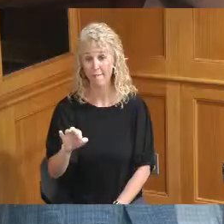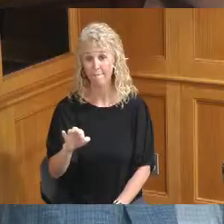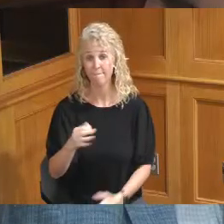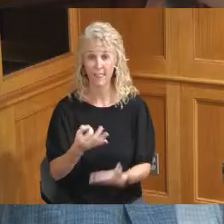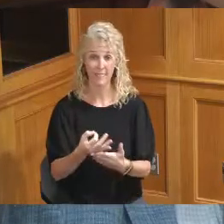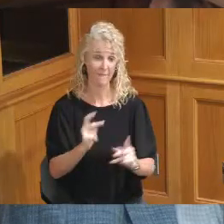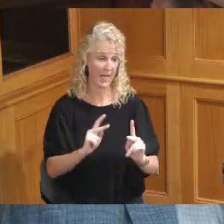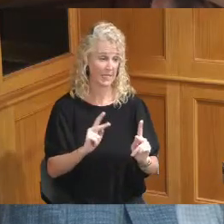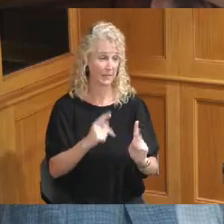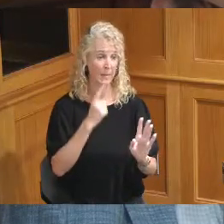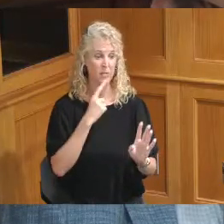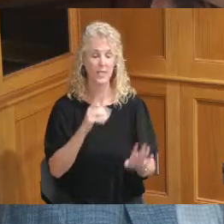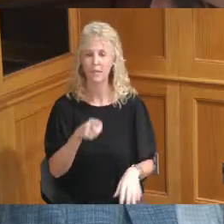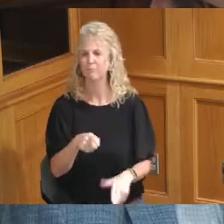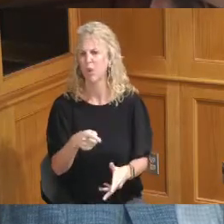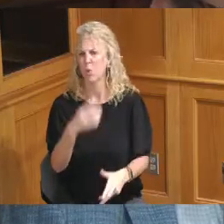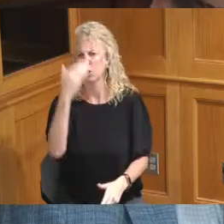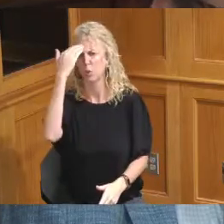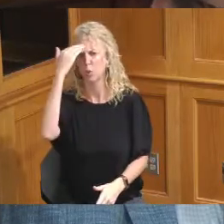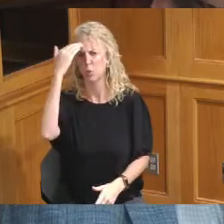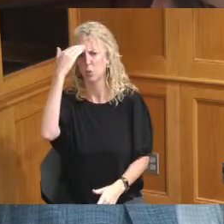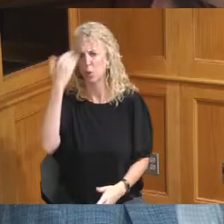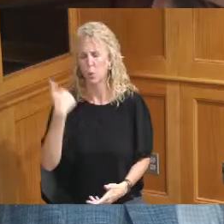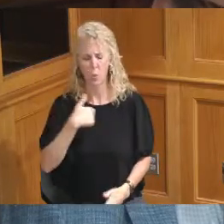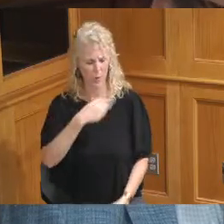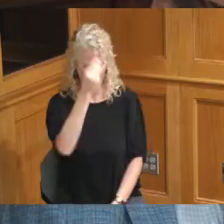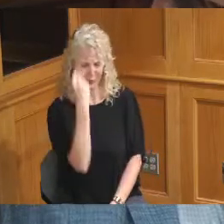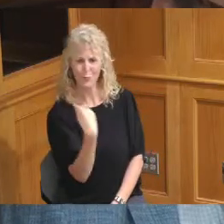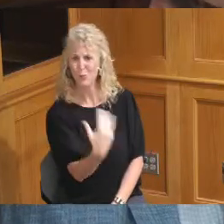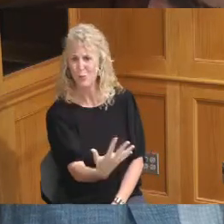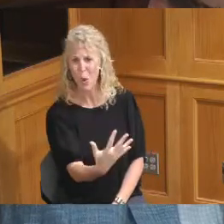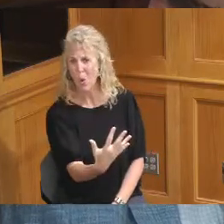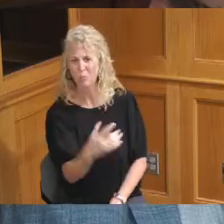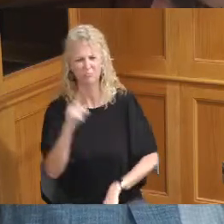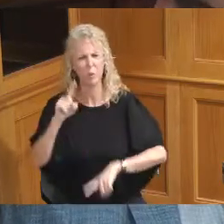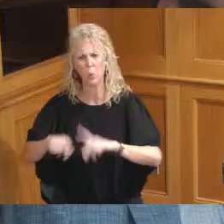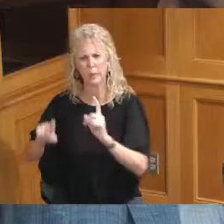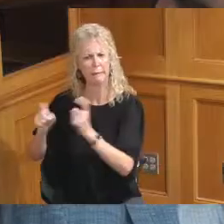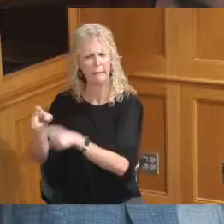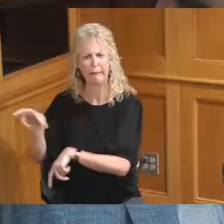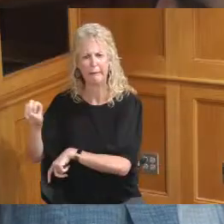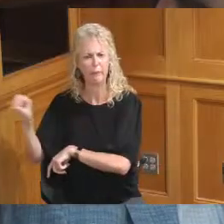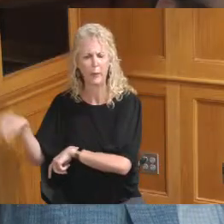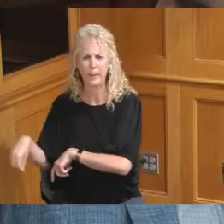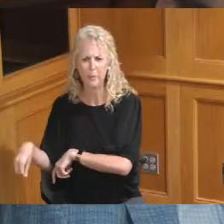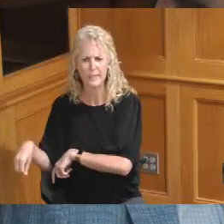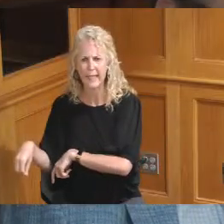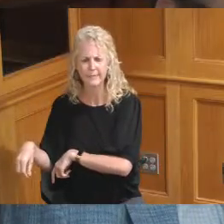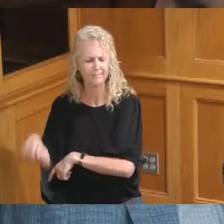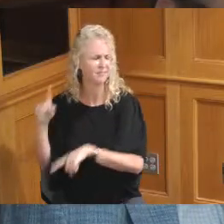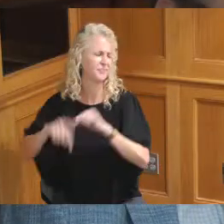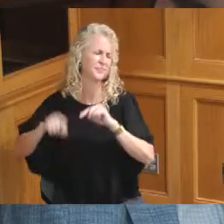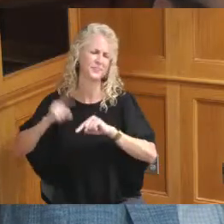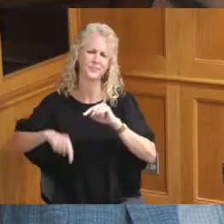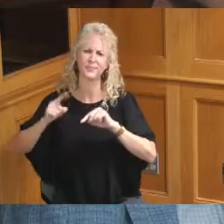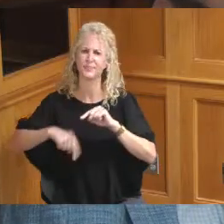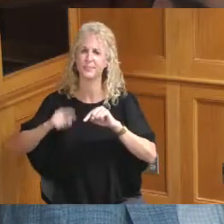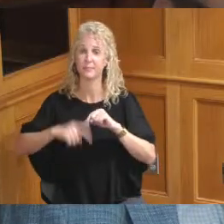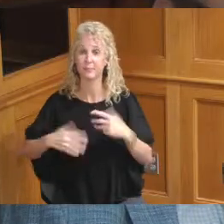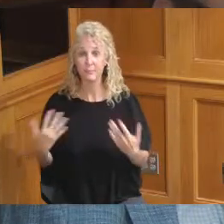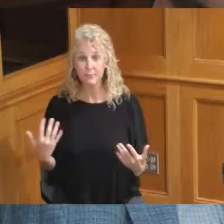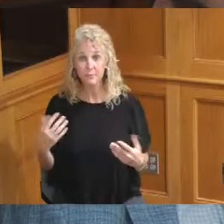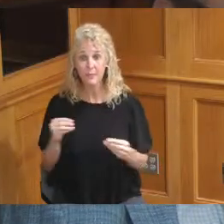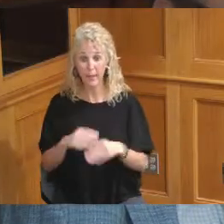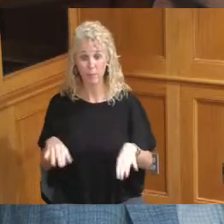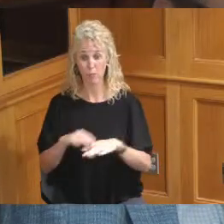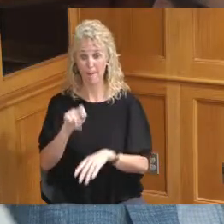finance people will say, you knew, Reese, we told you that we can't get to 30% at a time when property